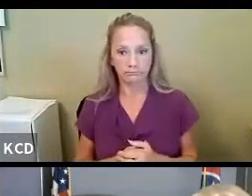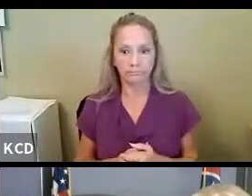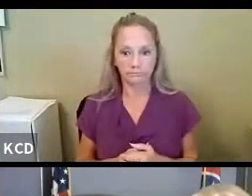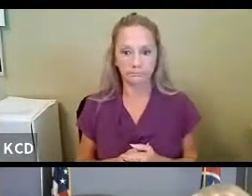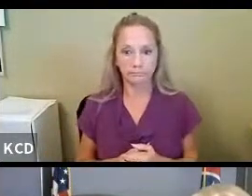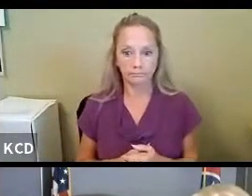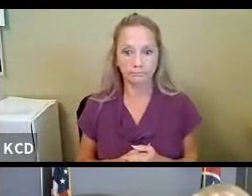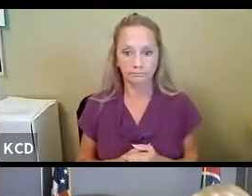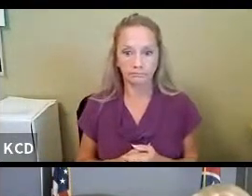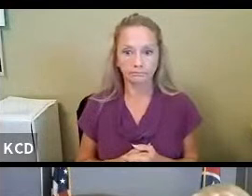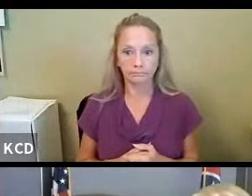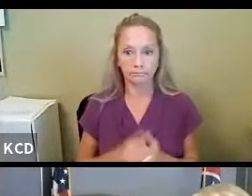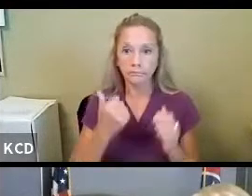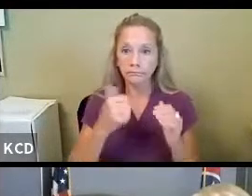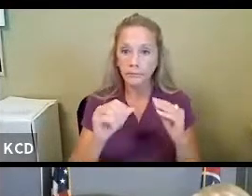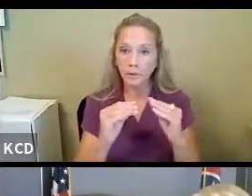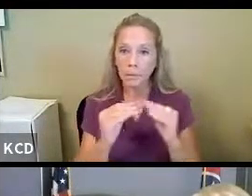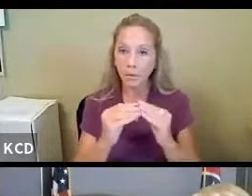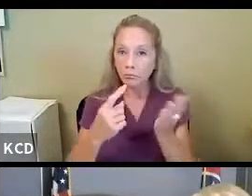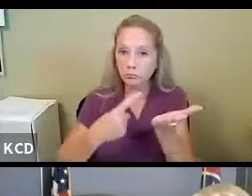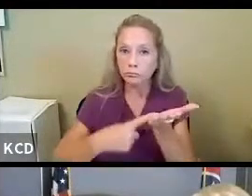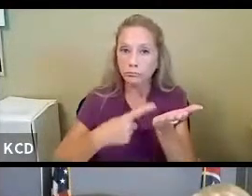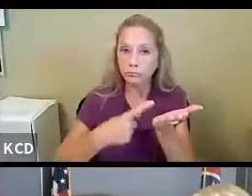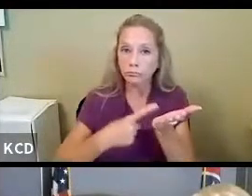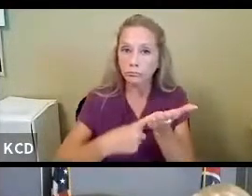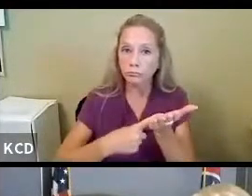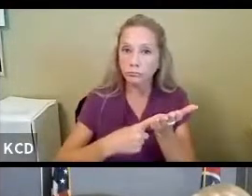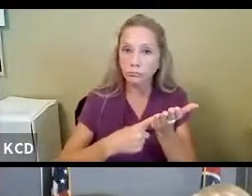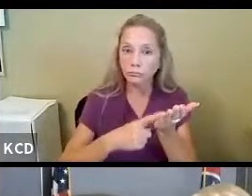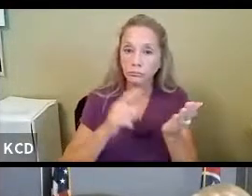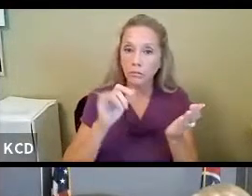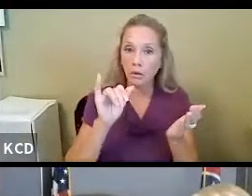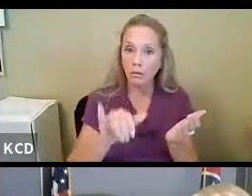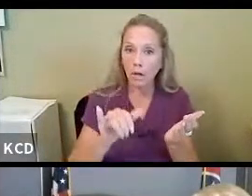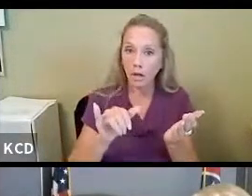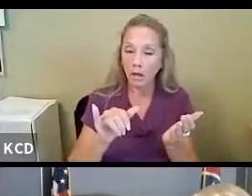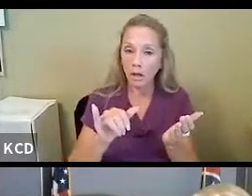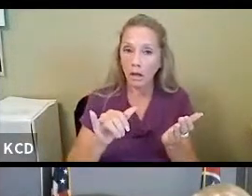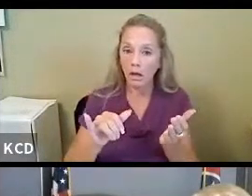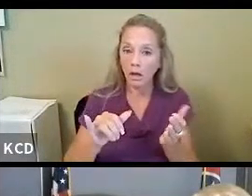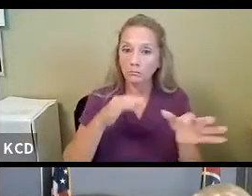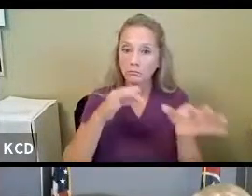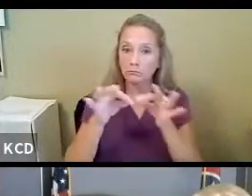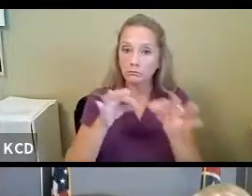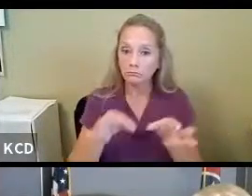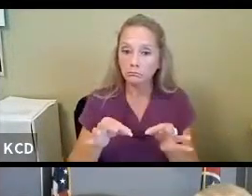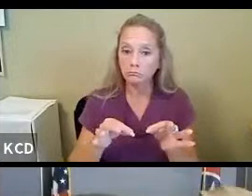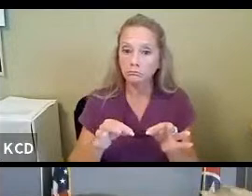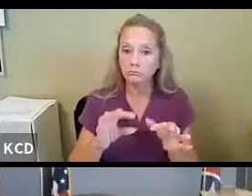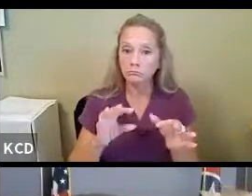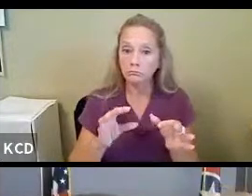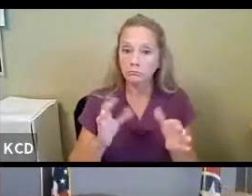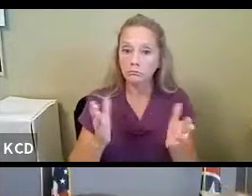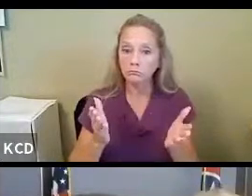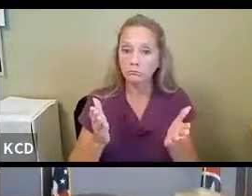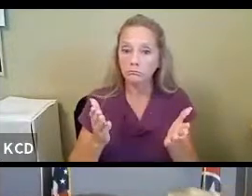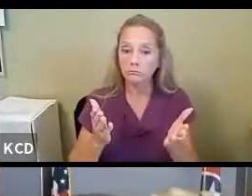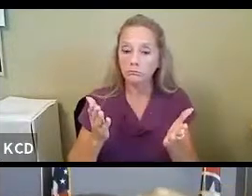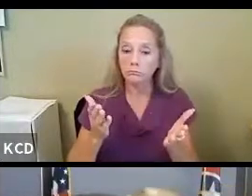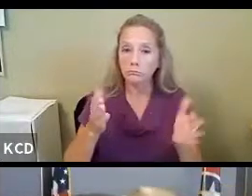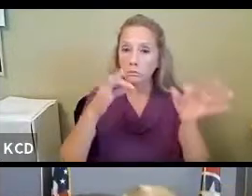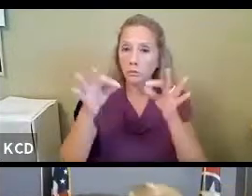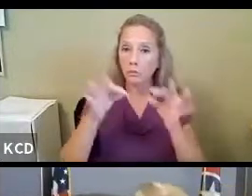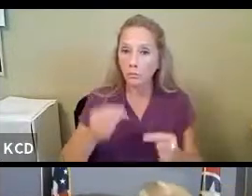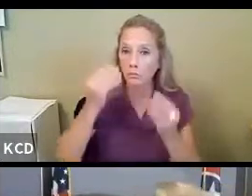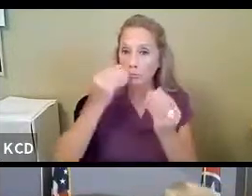Any other discussion on those presentations? If not, our agenda